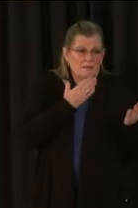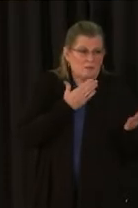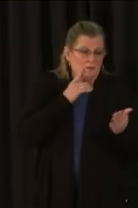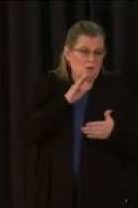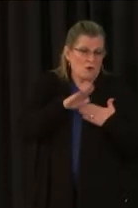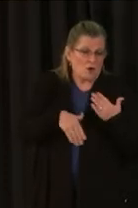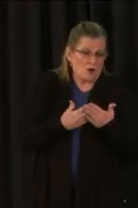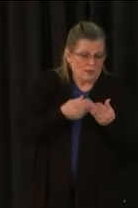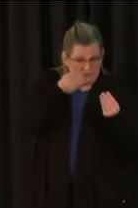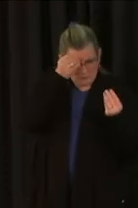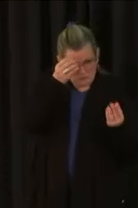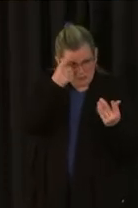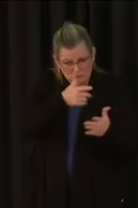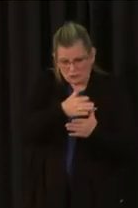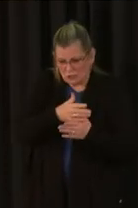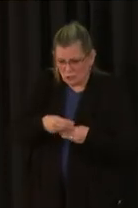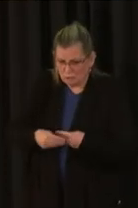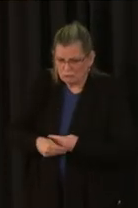Townsend.